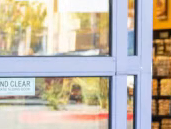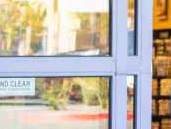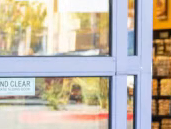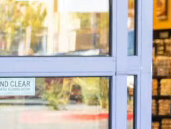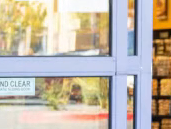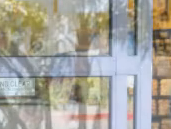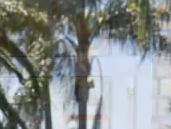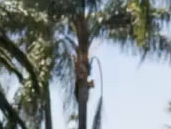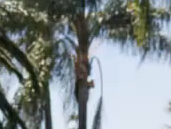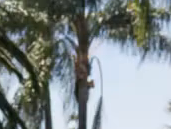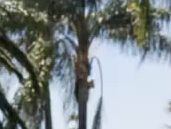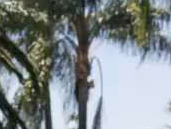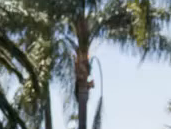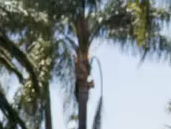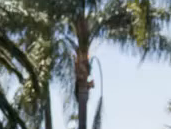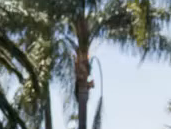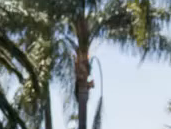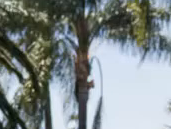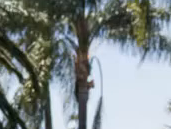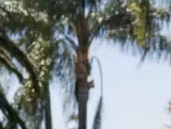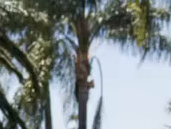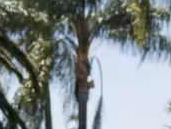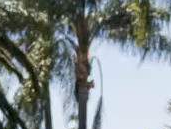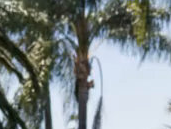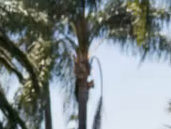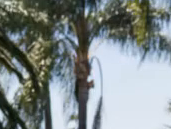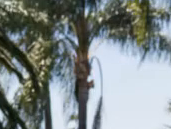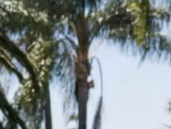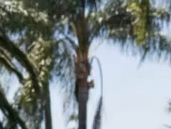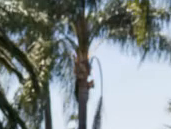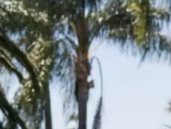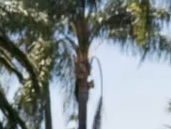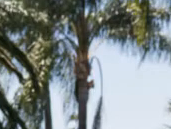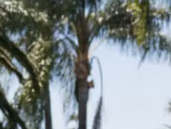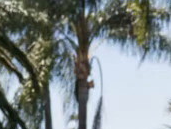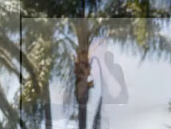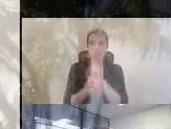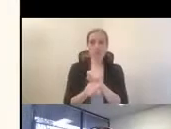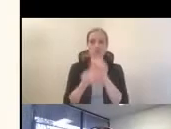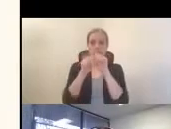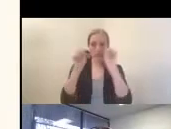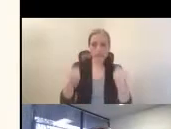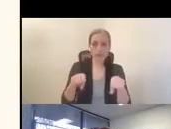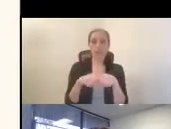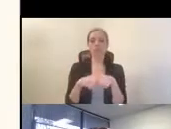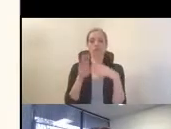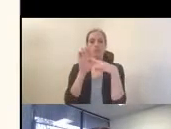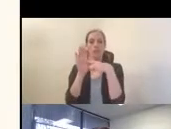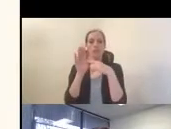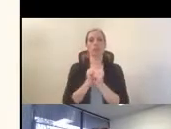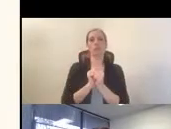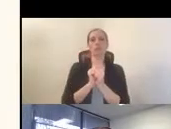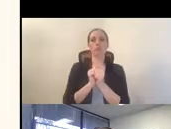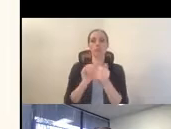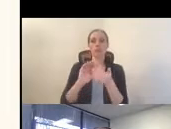need, and that the regional center would have funded for that person in the traditional system. For example, if the regional center